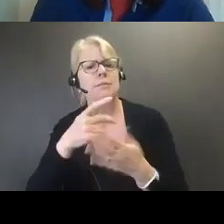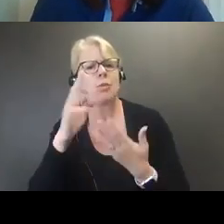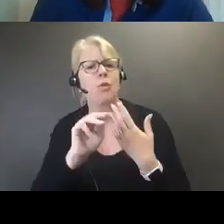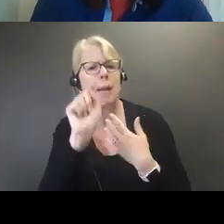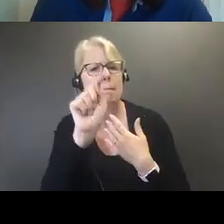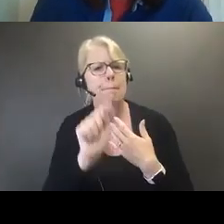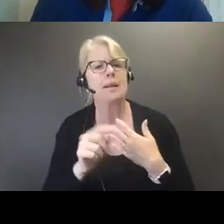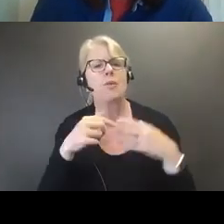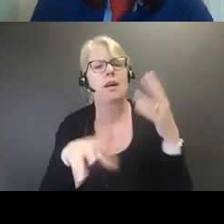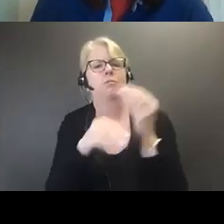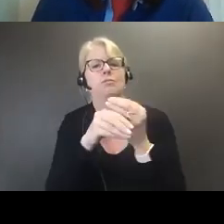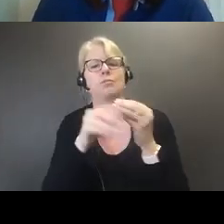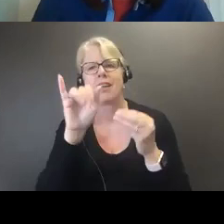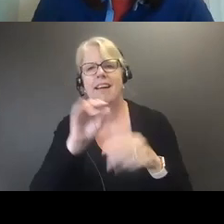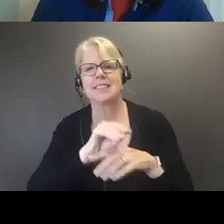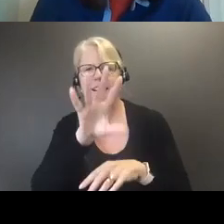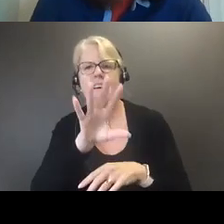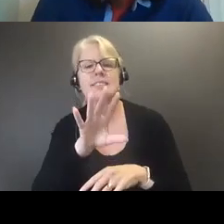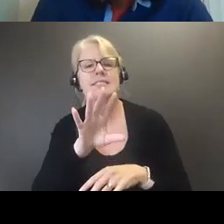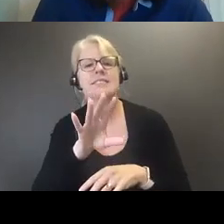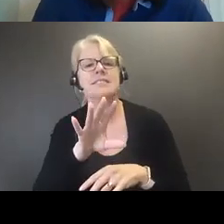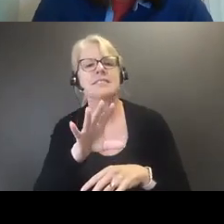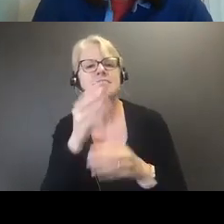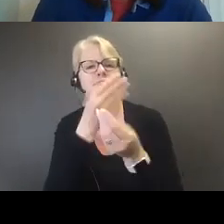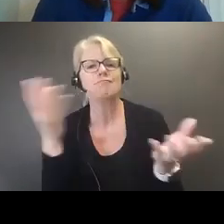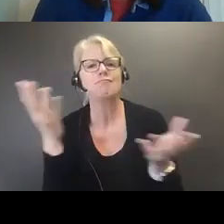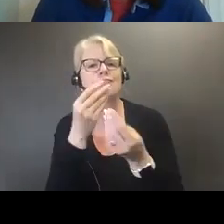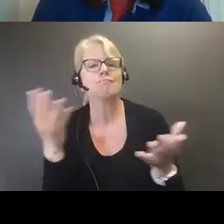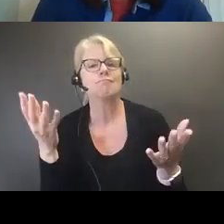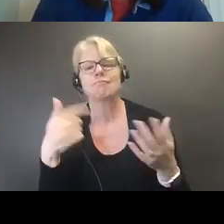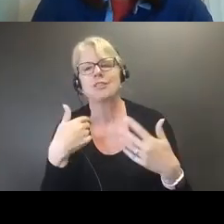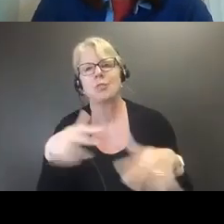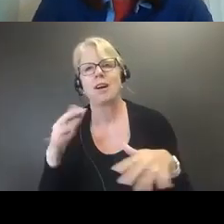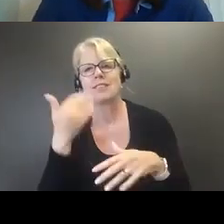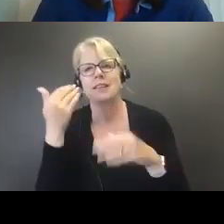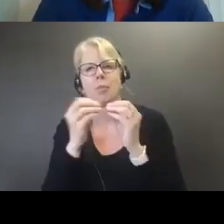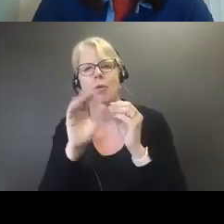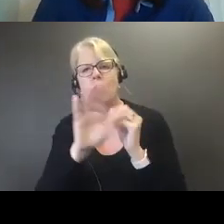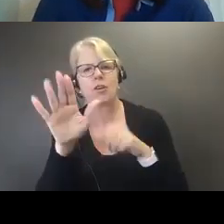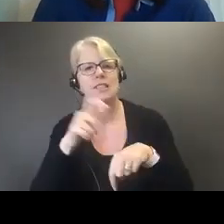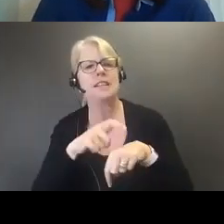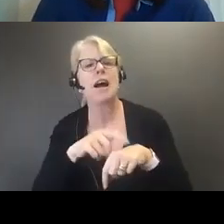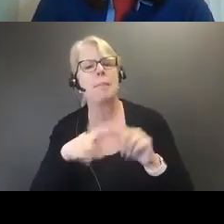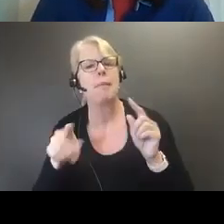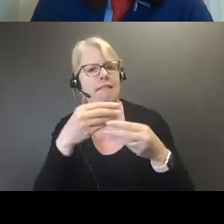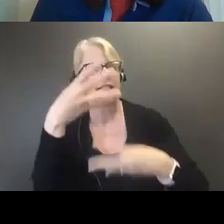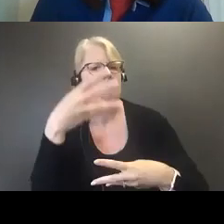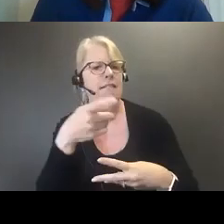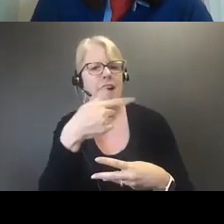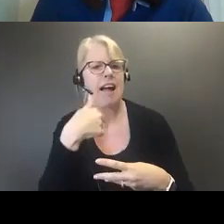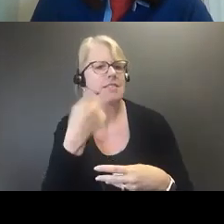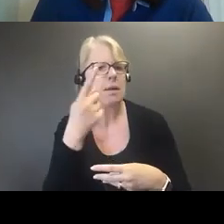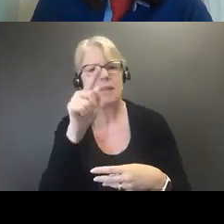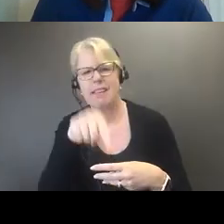this slide, and I just, you know, to make sure that I don't take up too much time, I won't go through everything. But if there's anything on there that you have